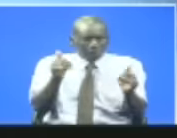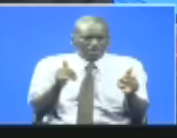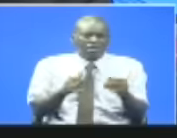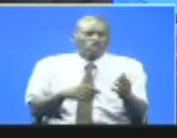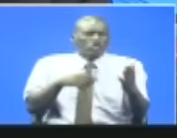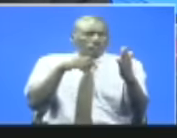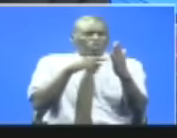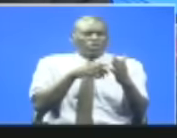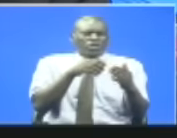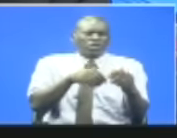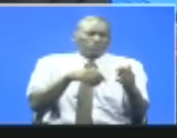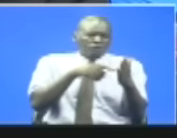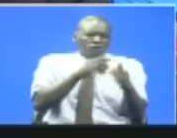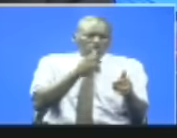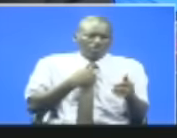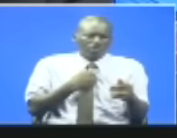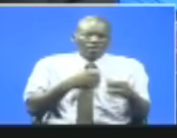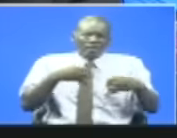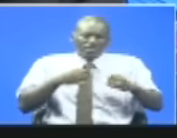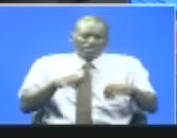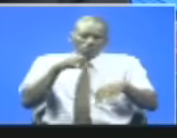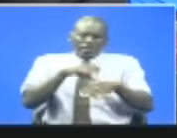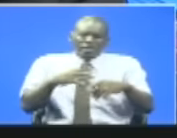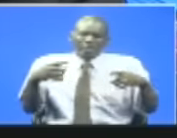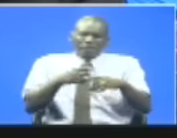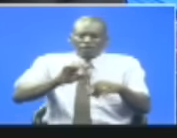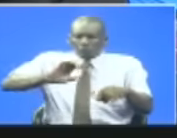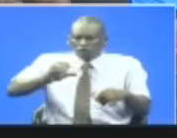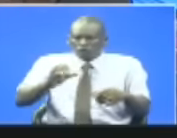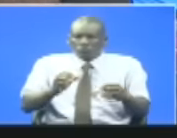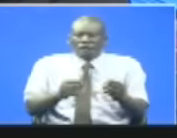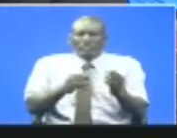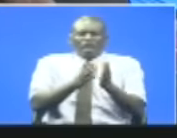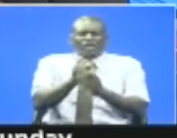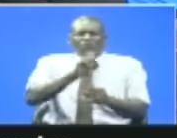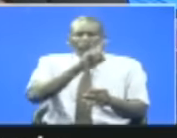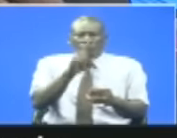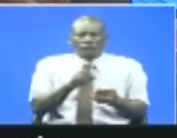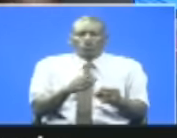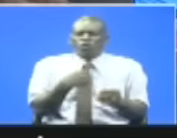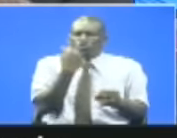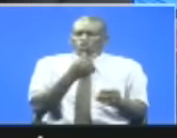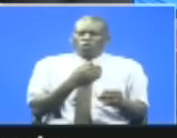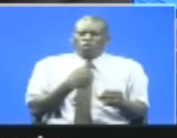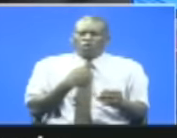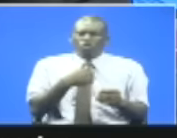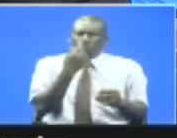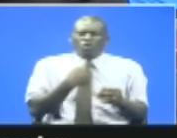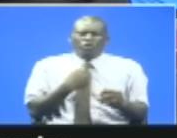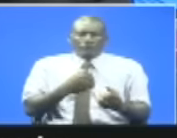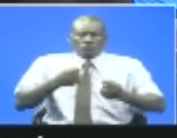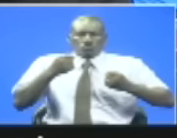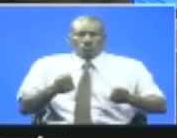they are tapping into different constituencies. Okay. And the question is, who has a stronger